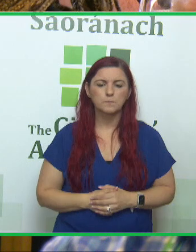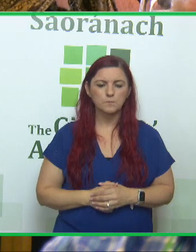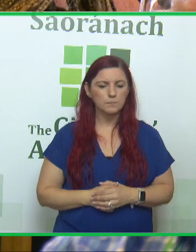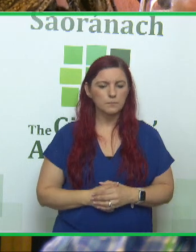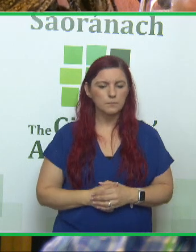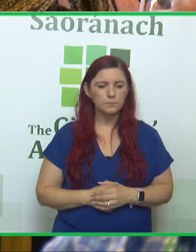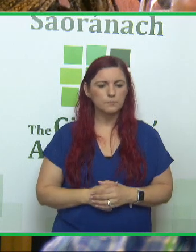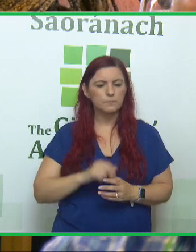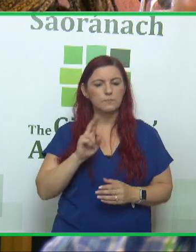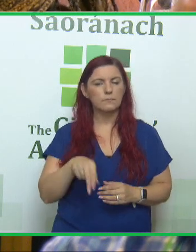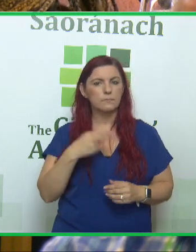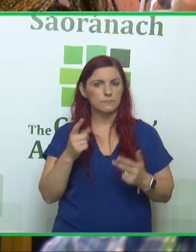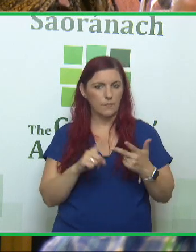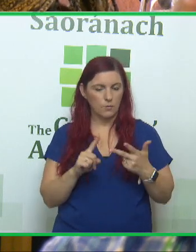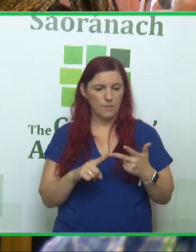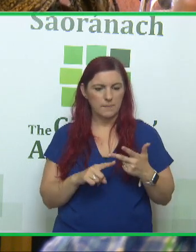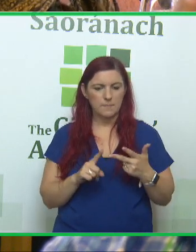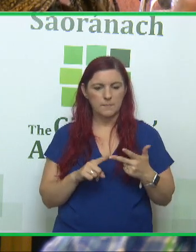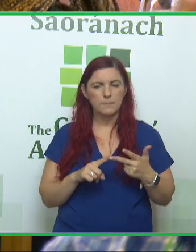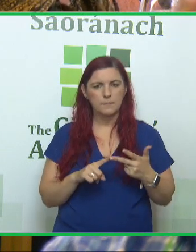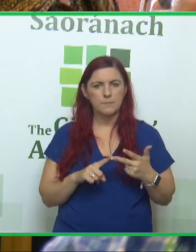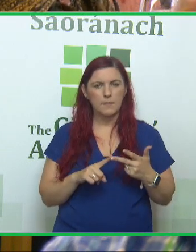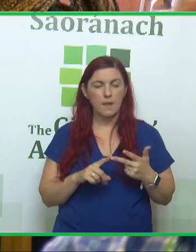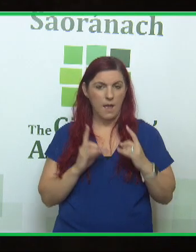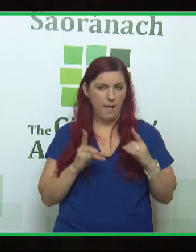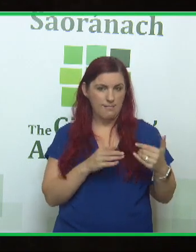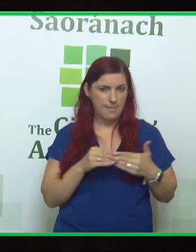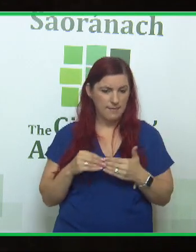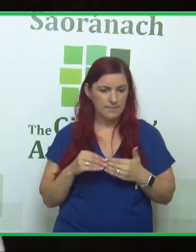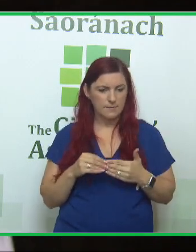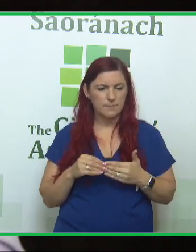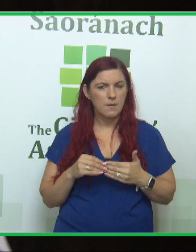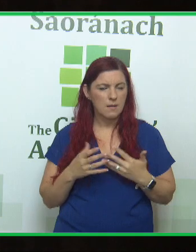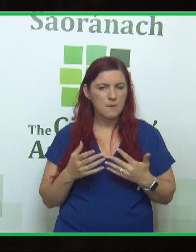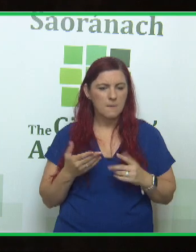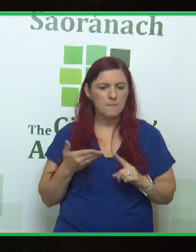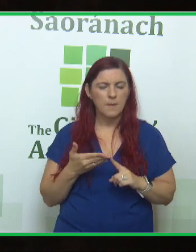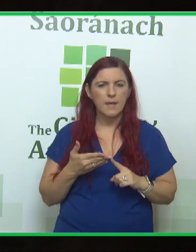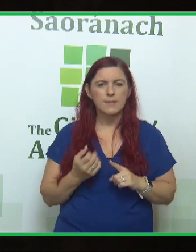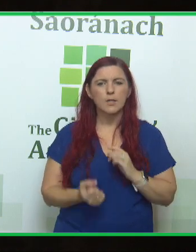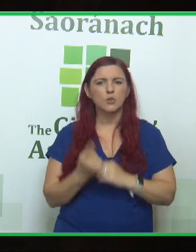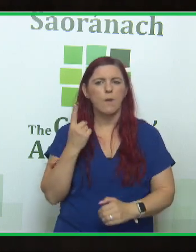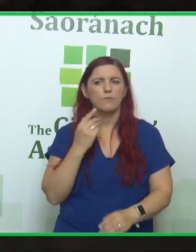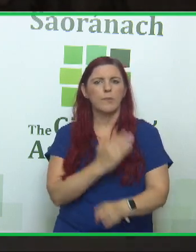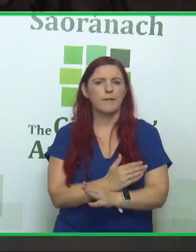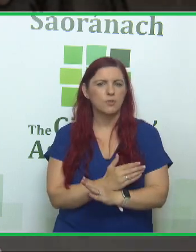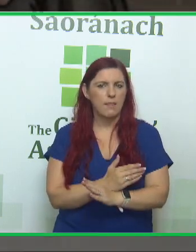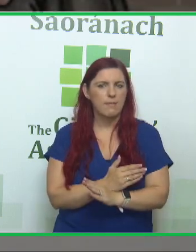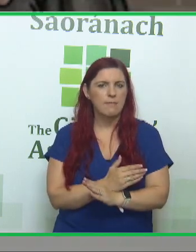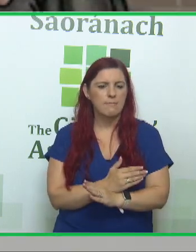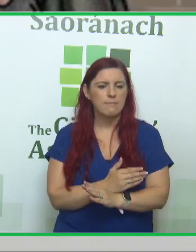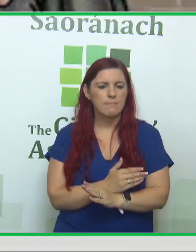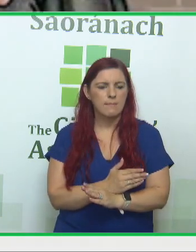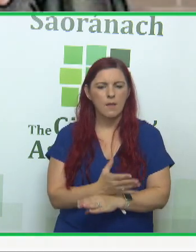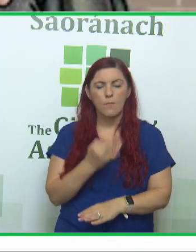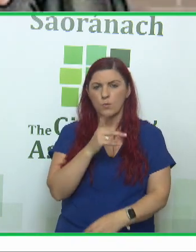So in the next proposal, again from a health-led approach, is the issue of prevention. I mean, you know, if you